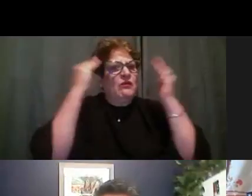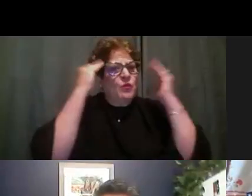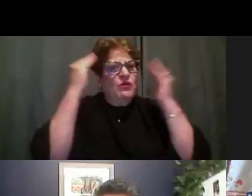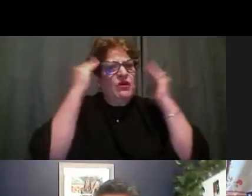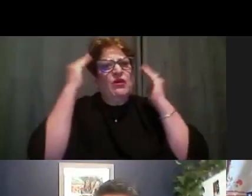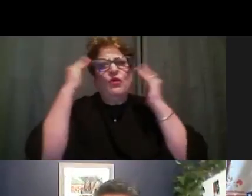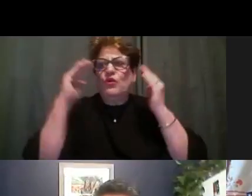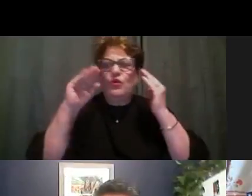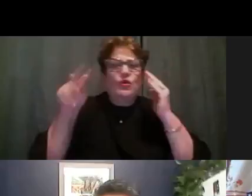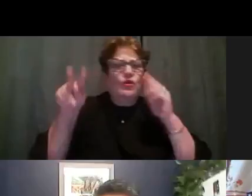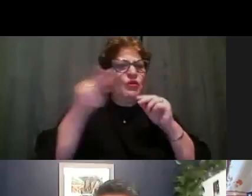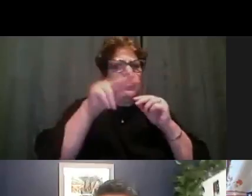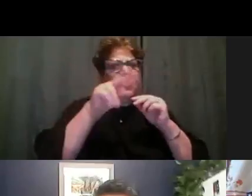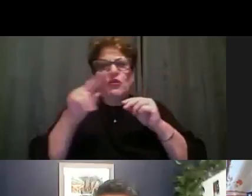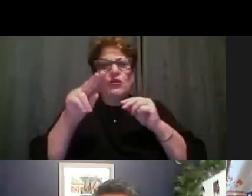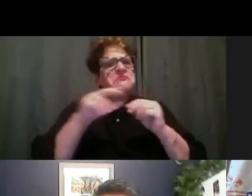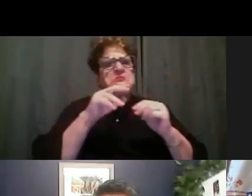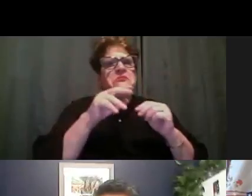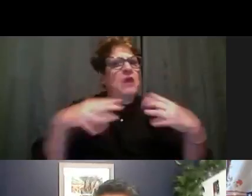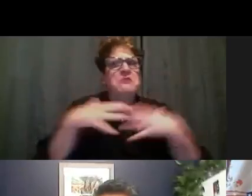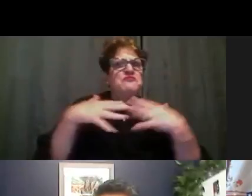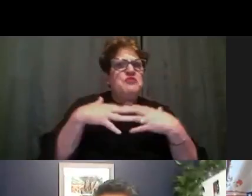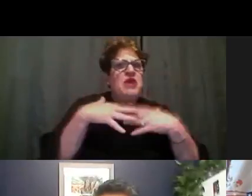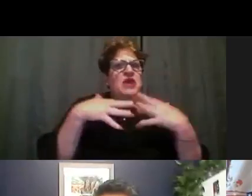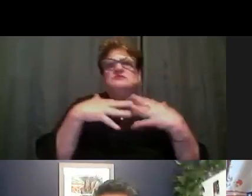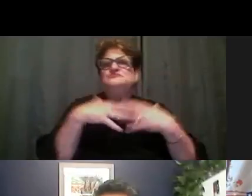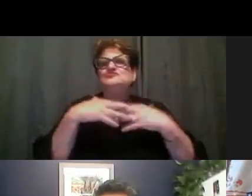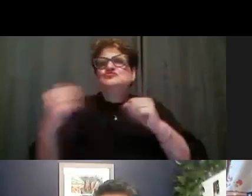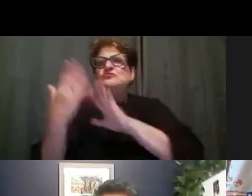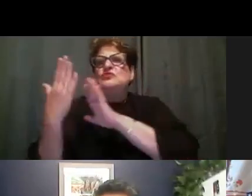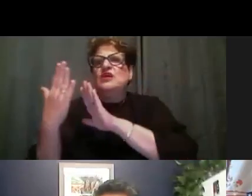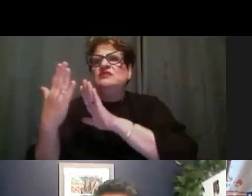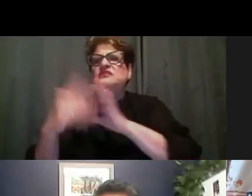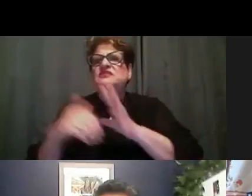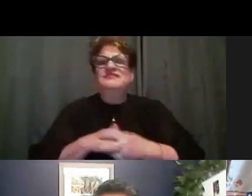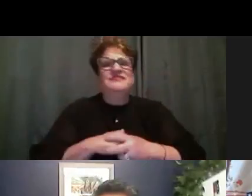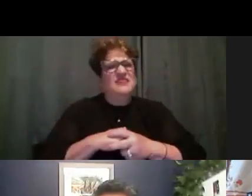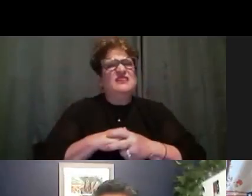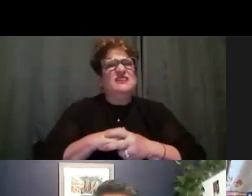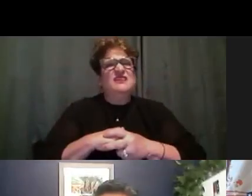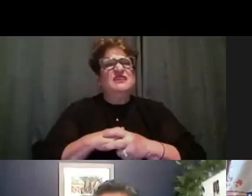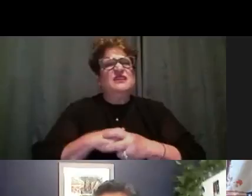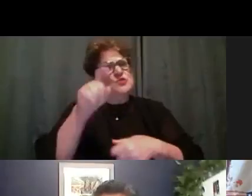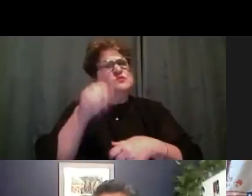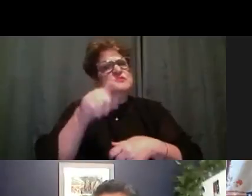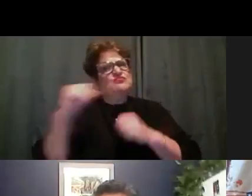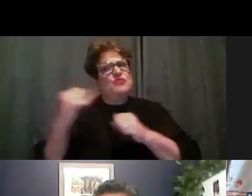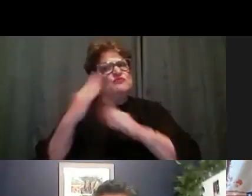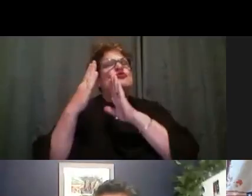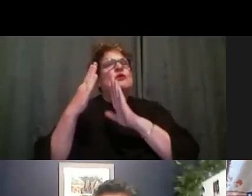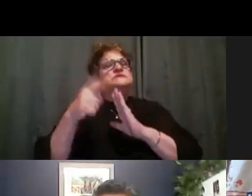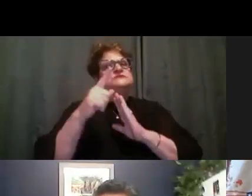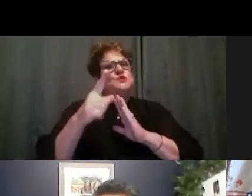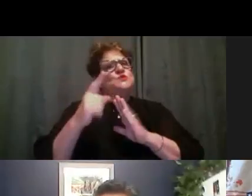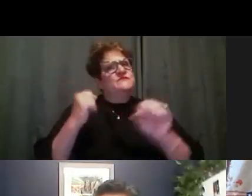and not be afraid to stand up for our community.